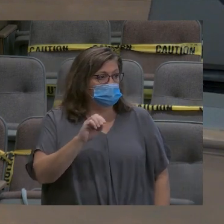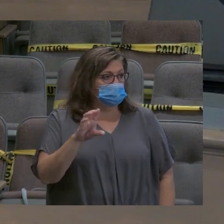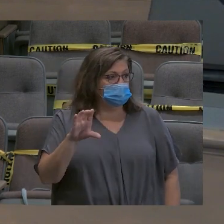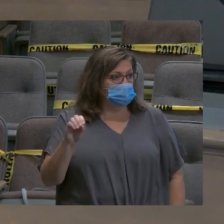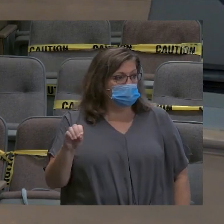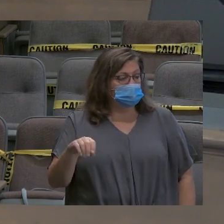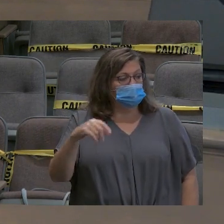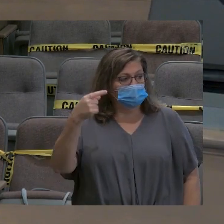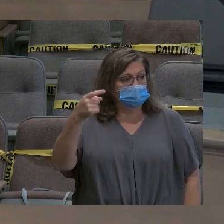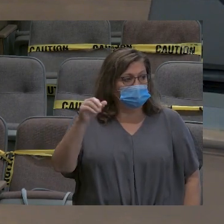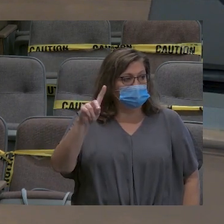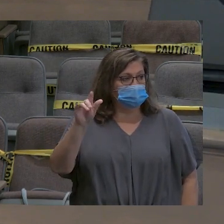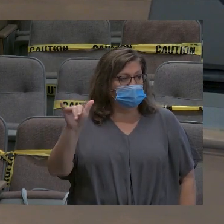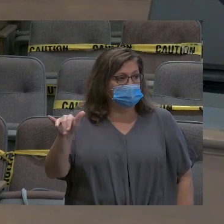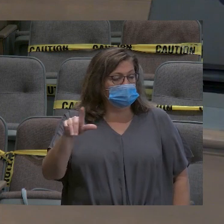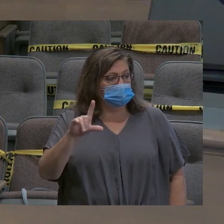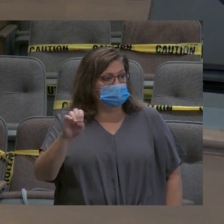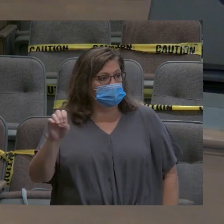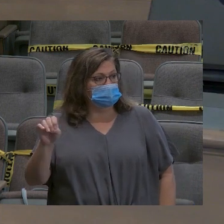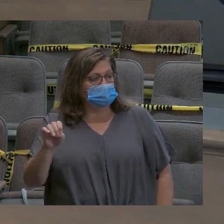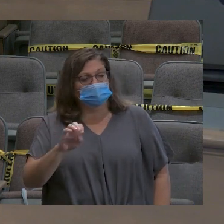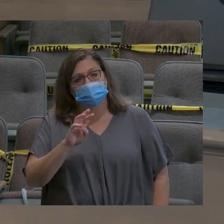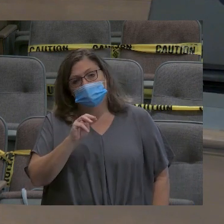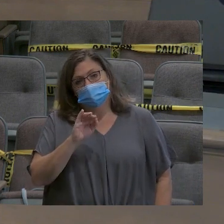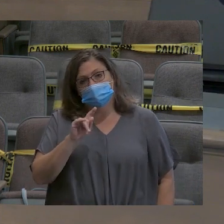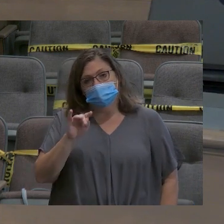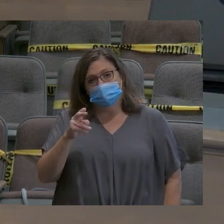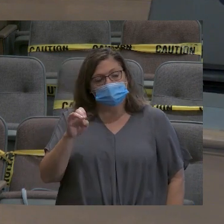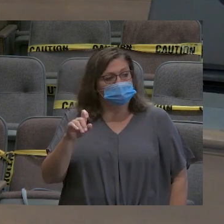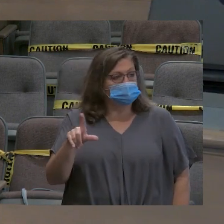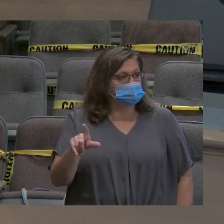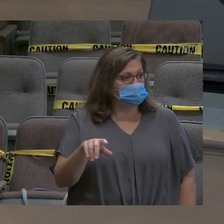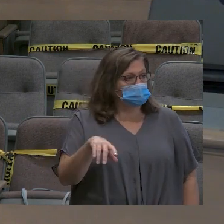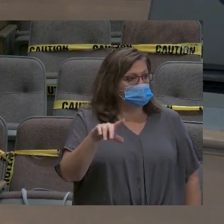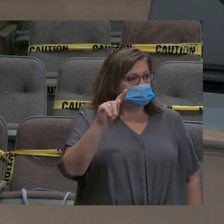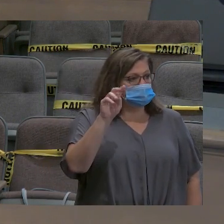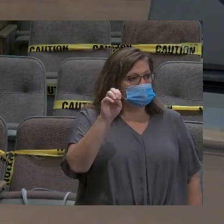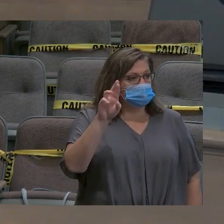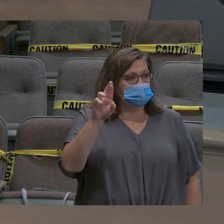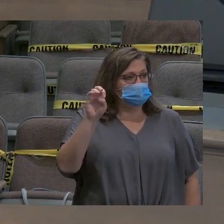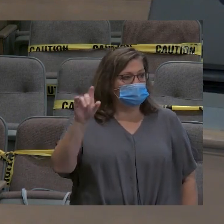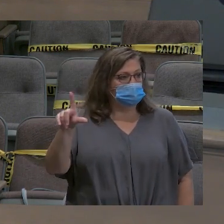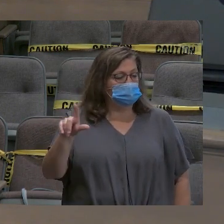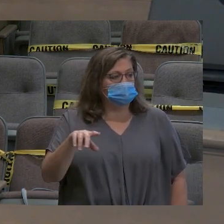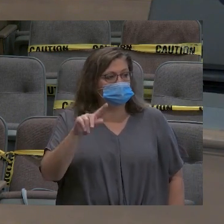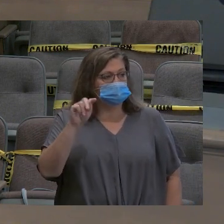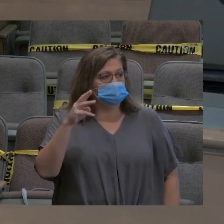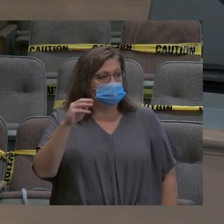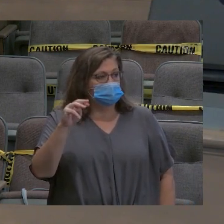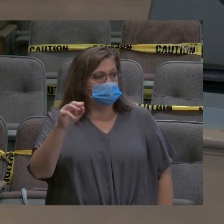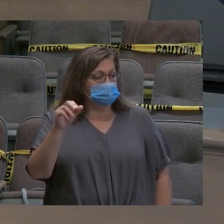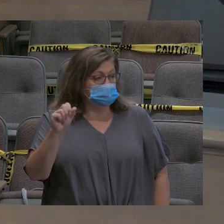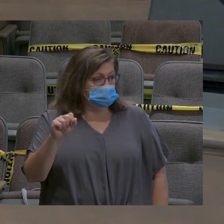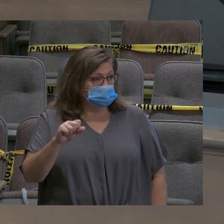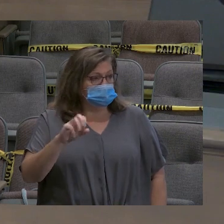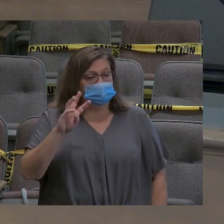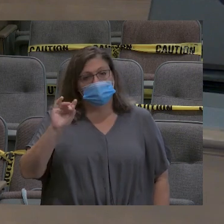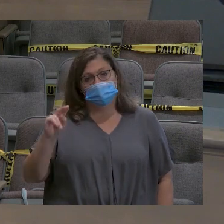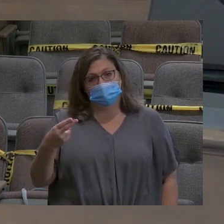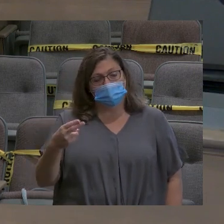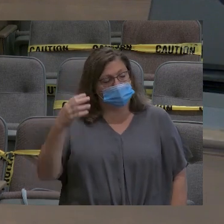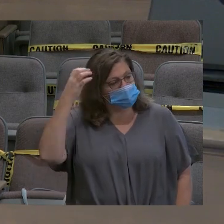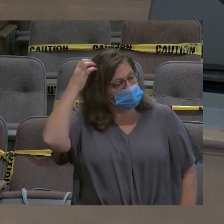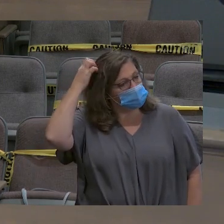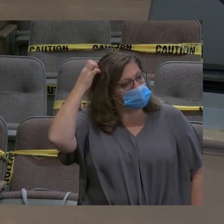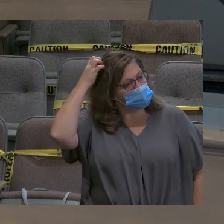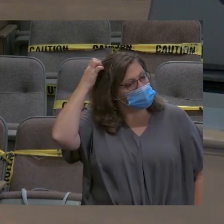Terrell, Thomas, and Worth County. It is best if you will make an appointment to get your test. It